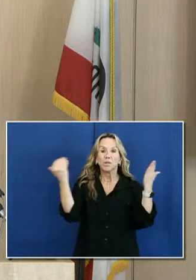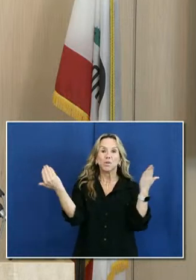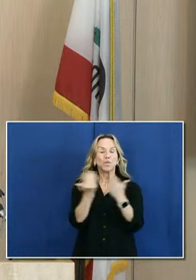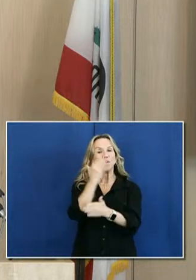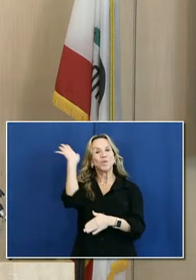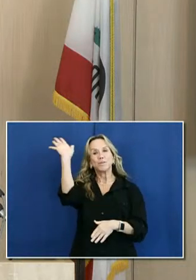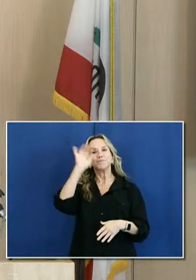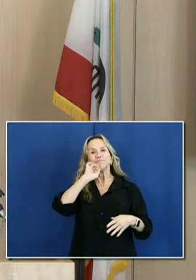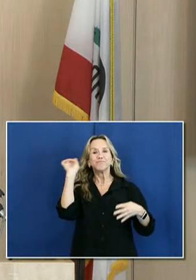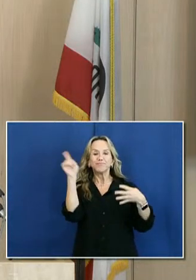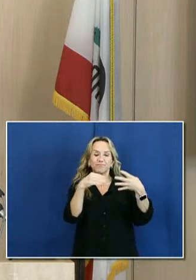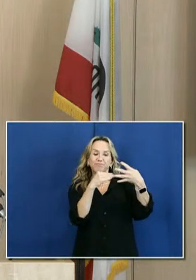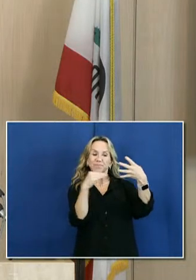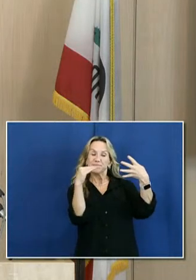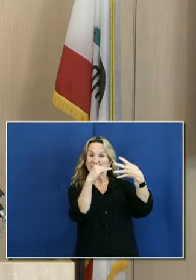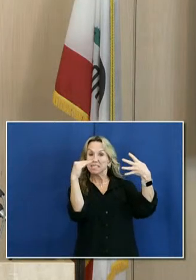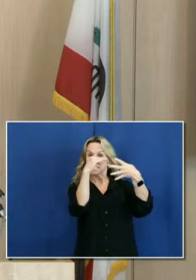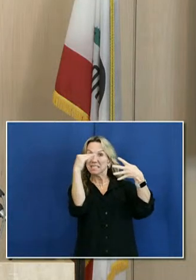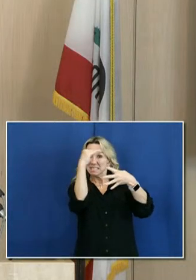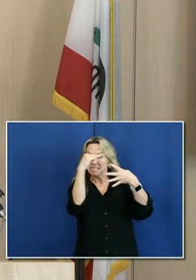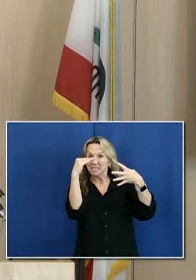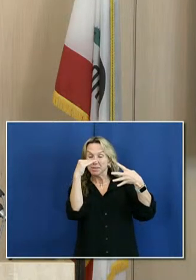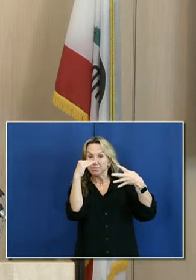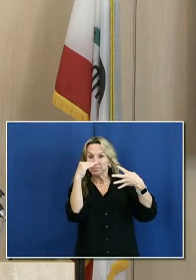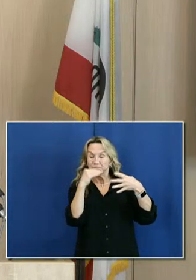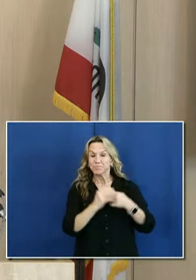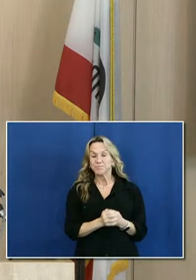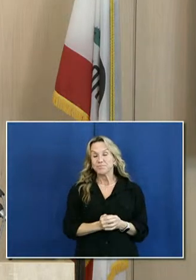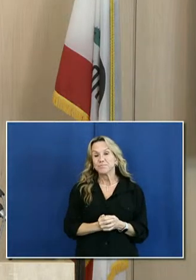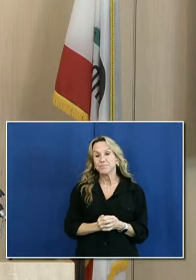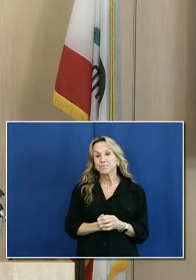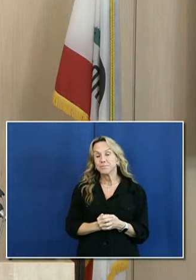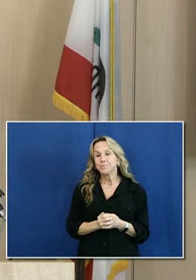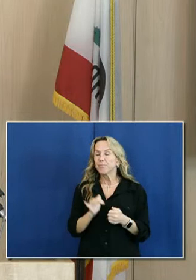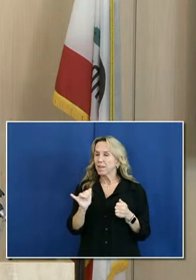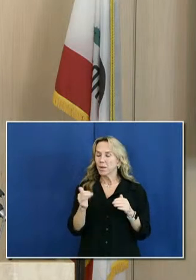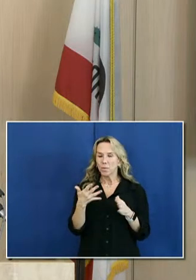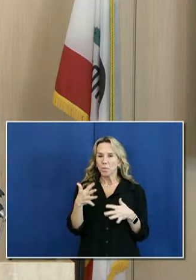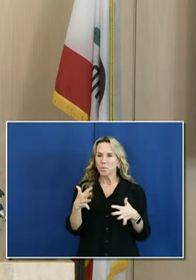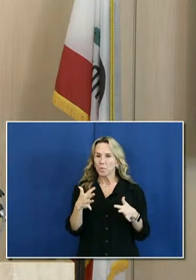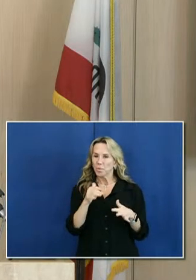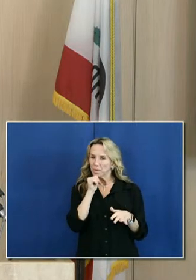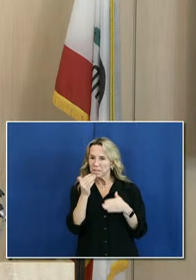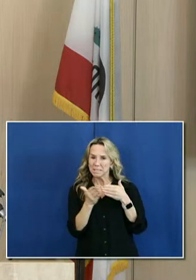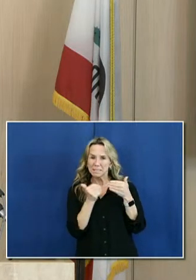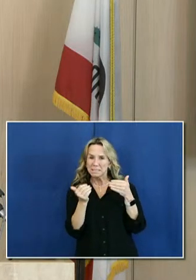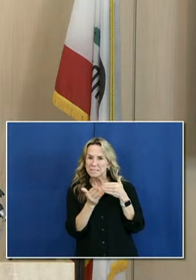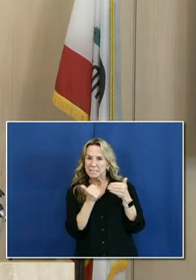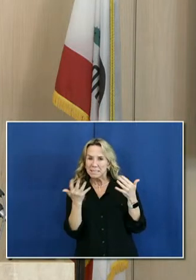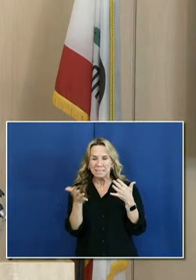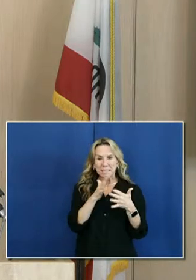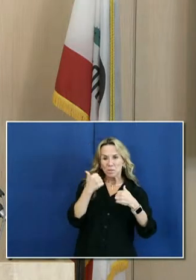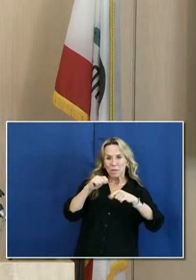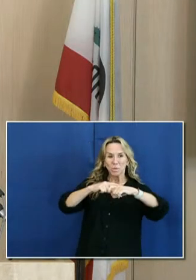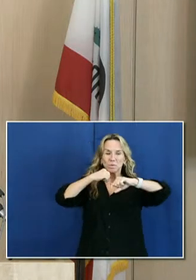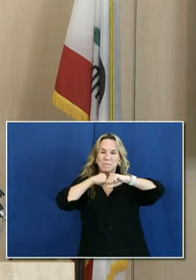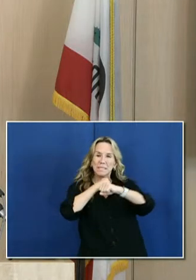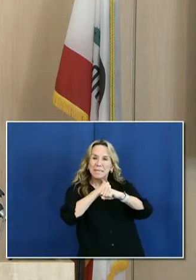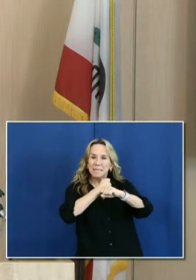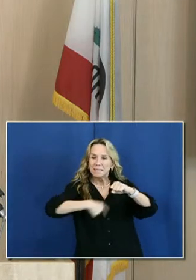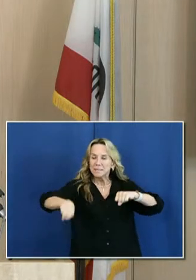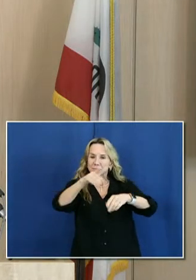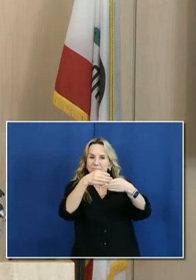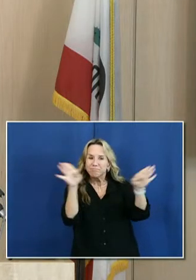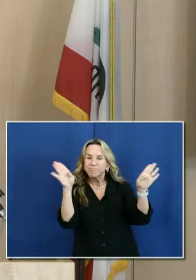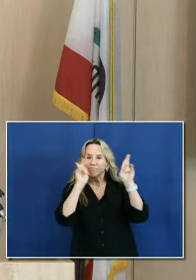tier system for reopenings. It's a very fine balance between continuing to safeguard the public health